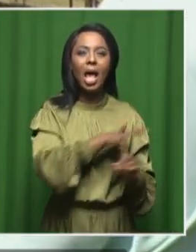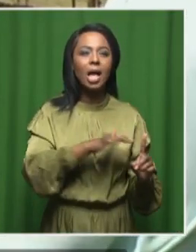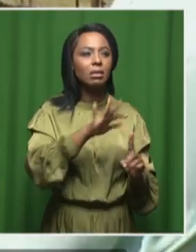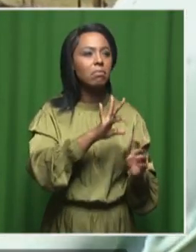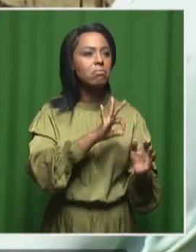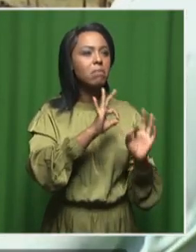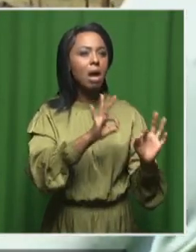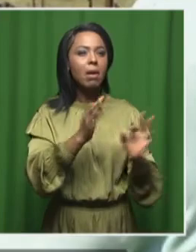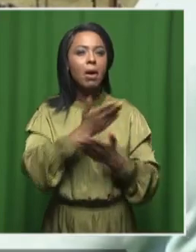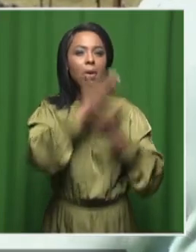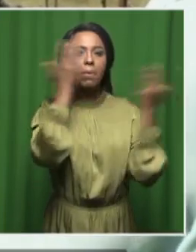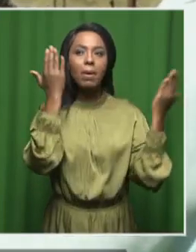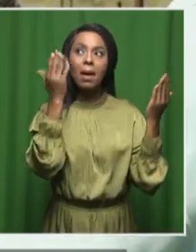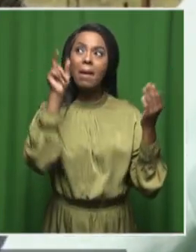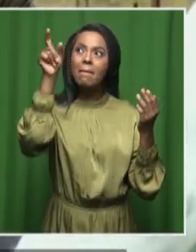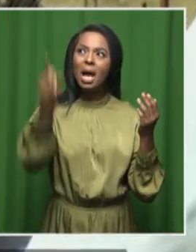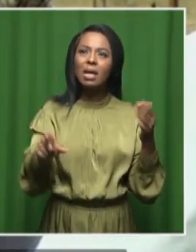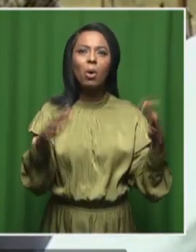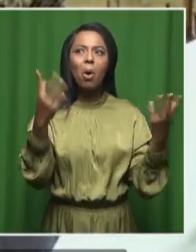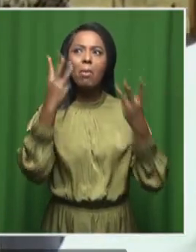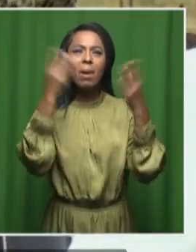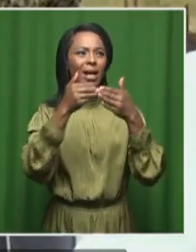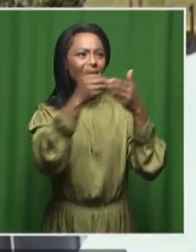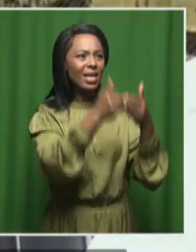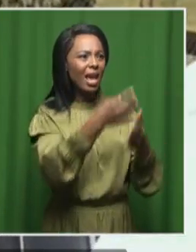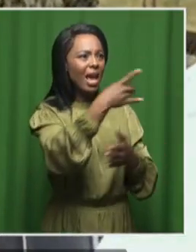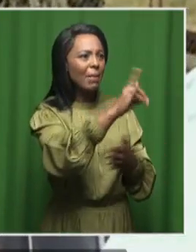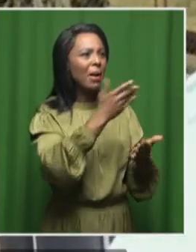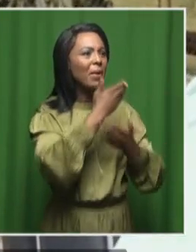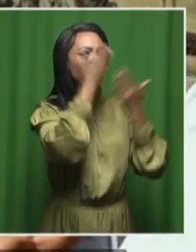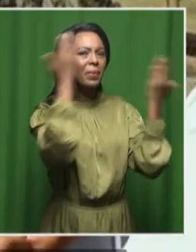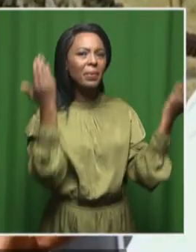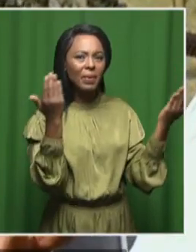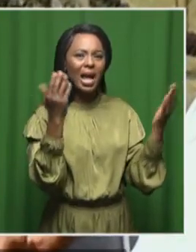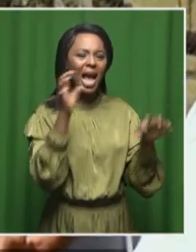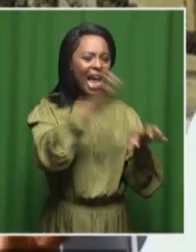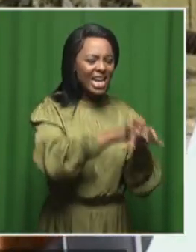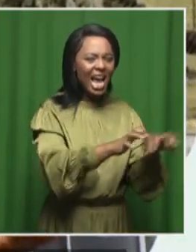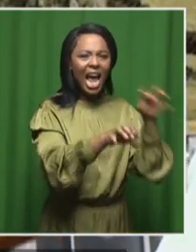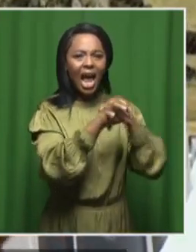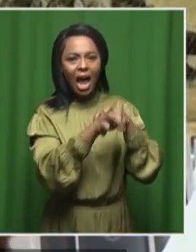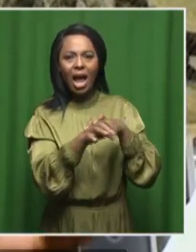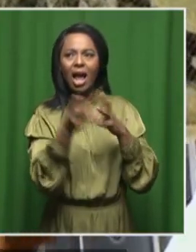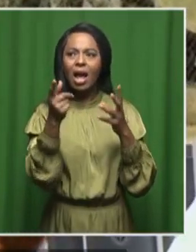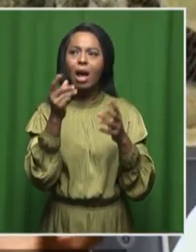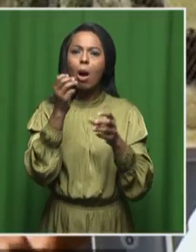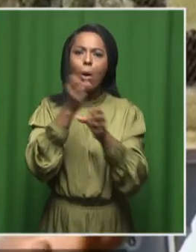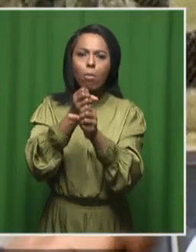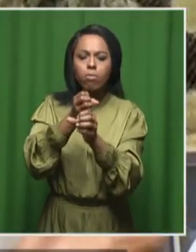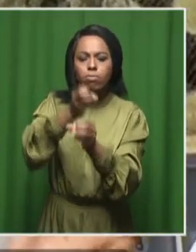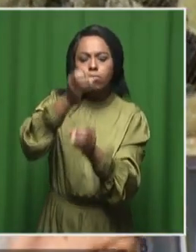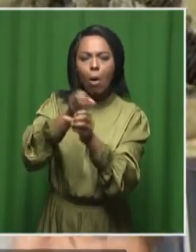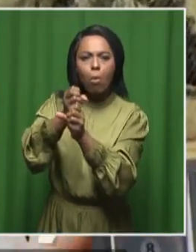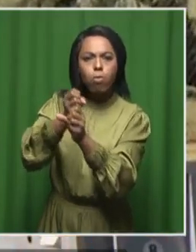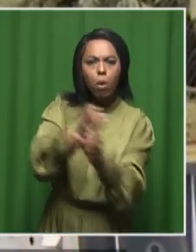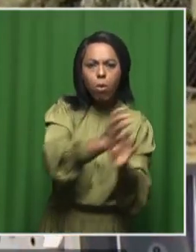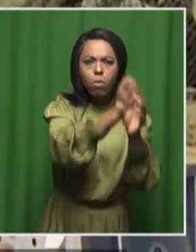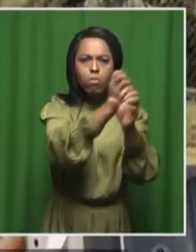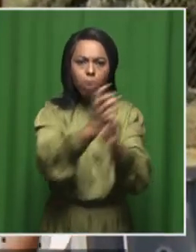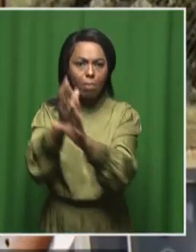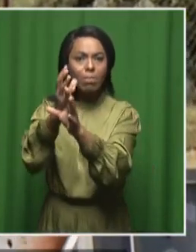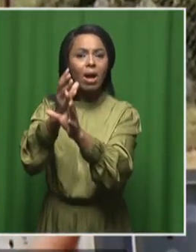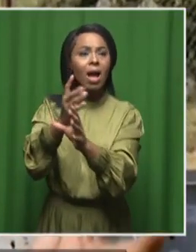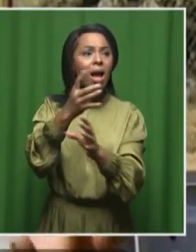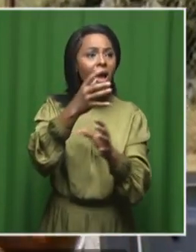for this animal. They were hearing bomb. They were hearing grenade explosions, so they don't understand what's going on